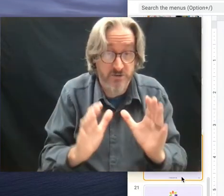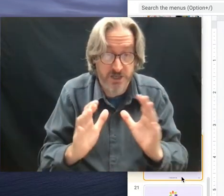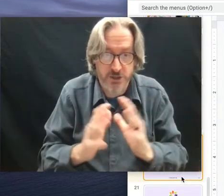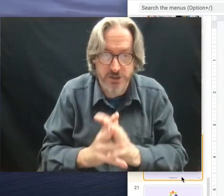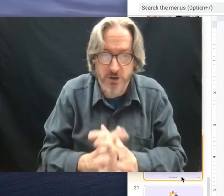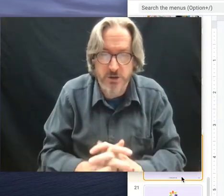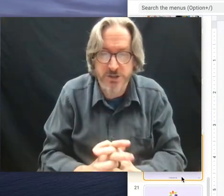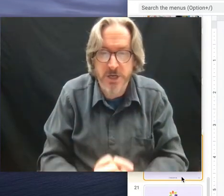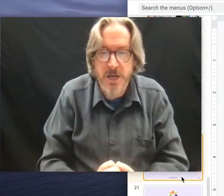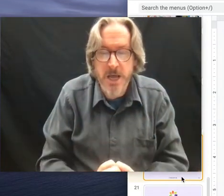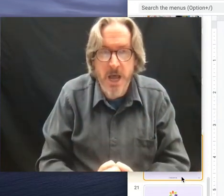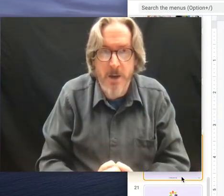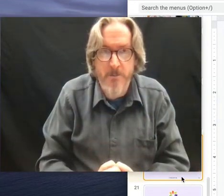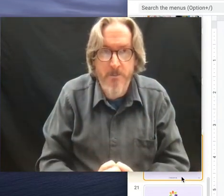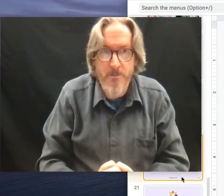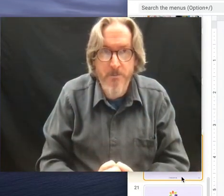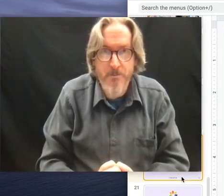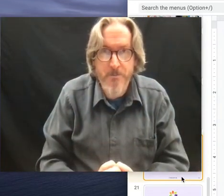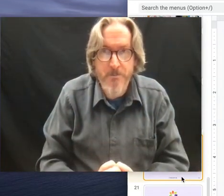the conversation starters,